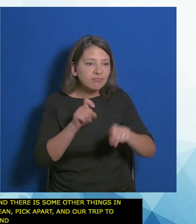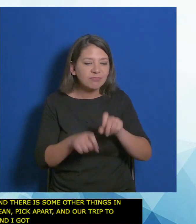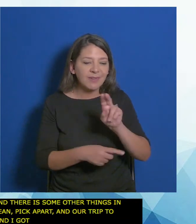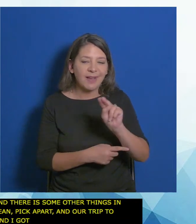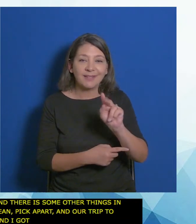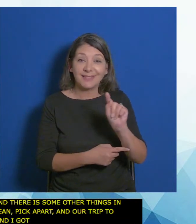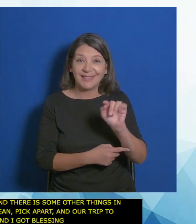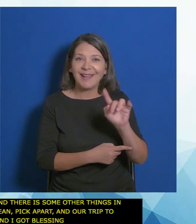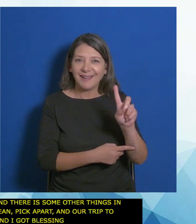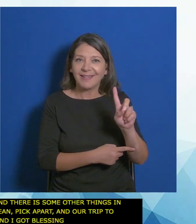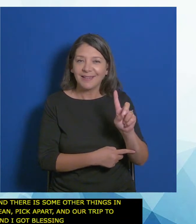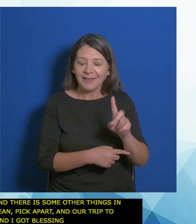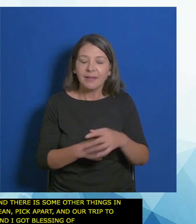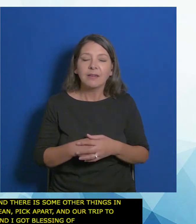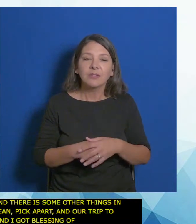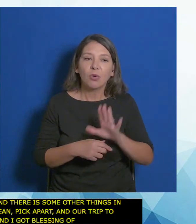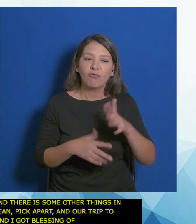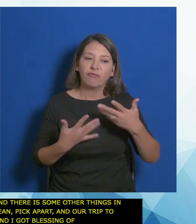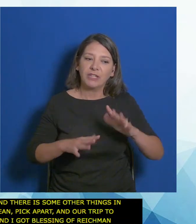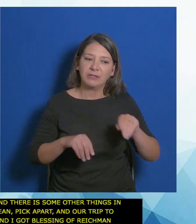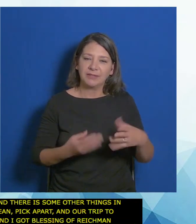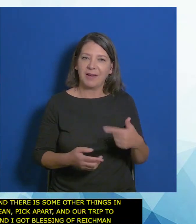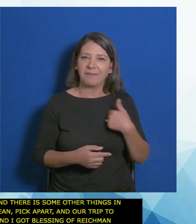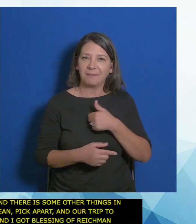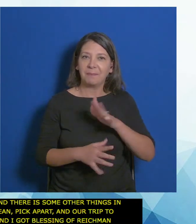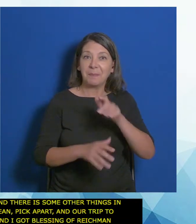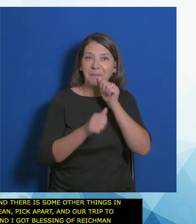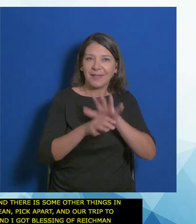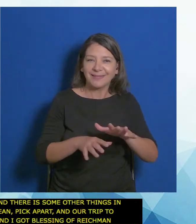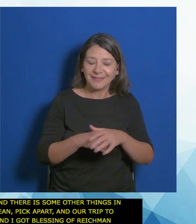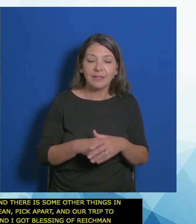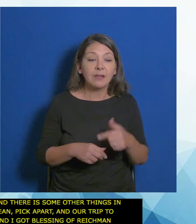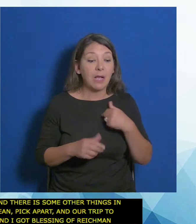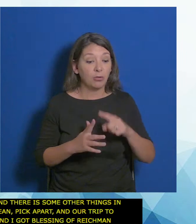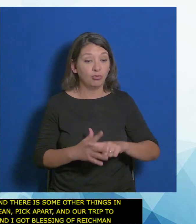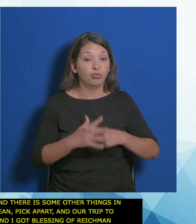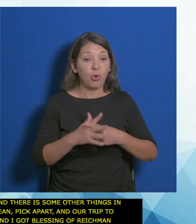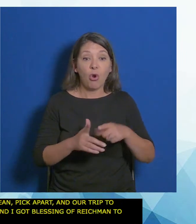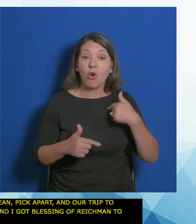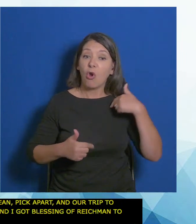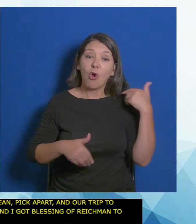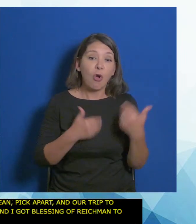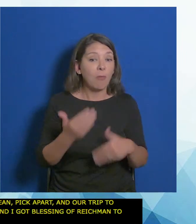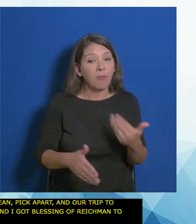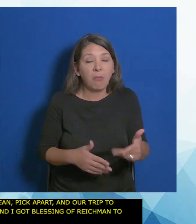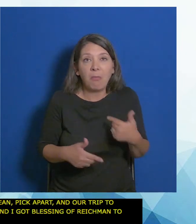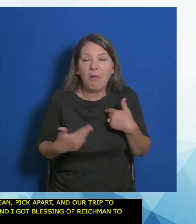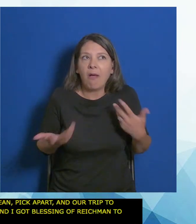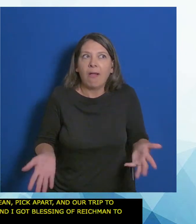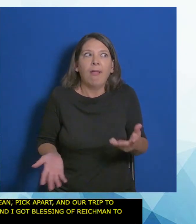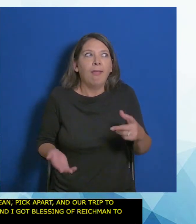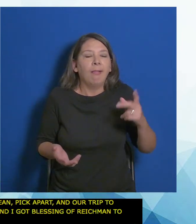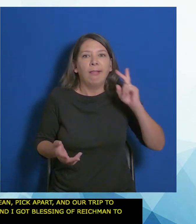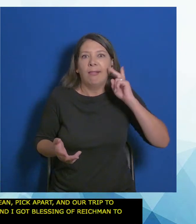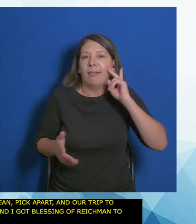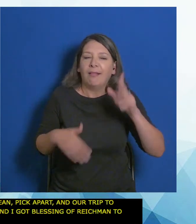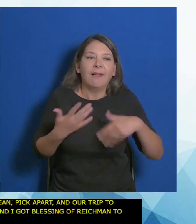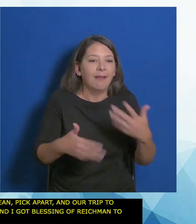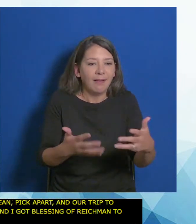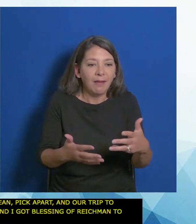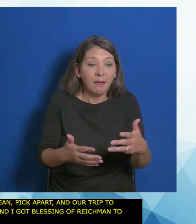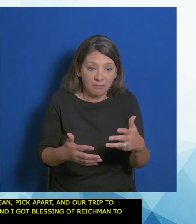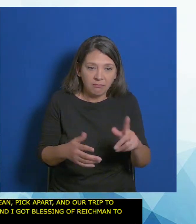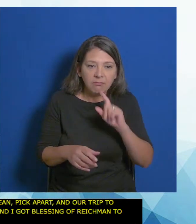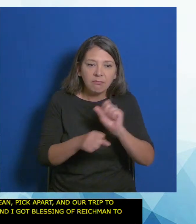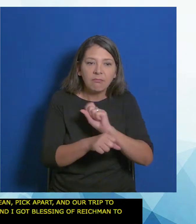When I started, I reached out to NTID on a whim, and I was contacted back, and we